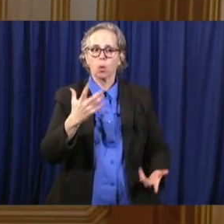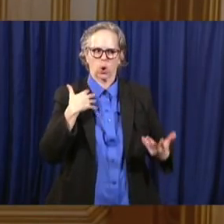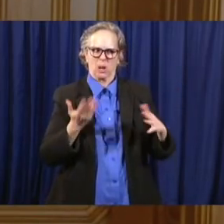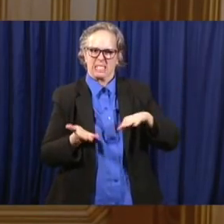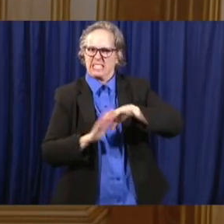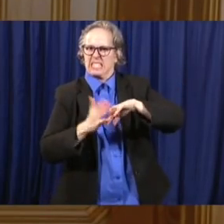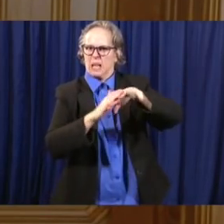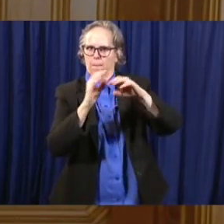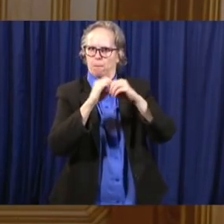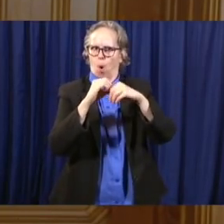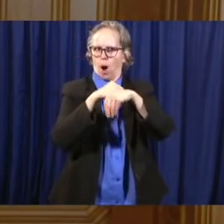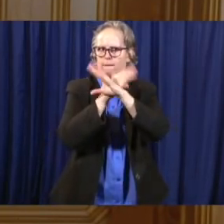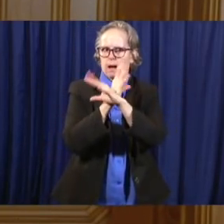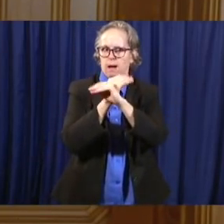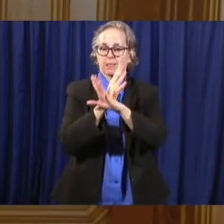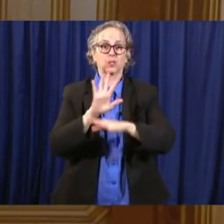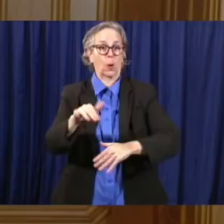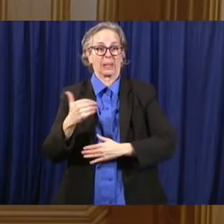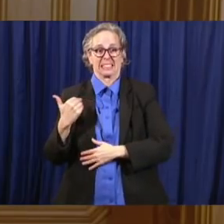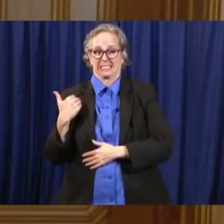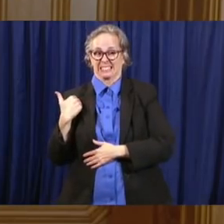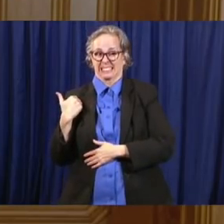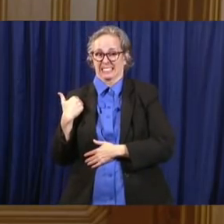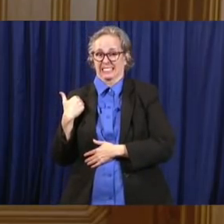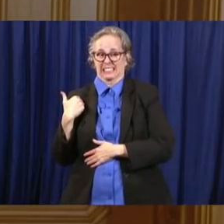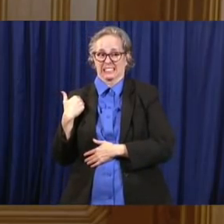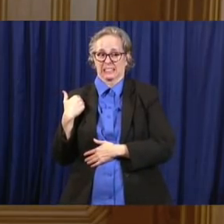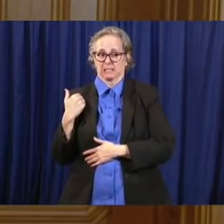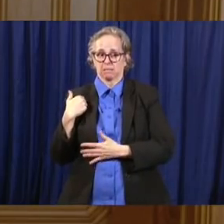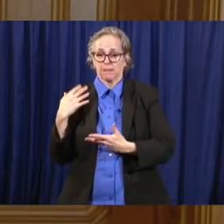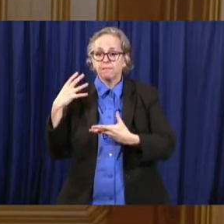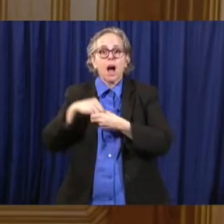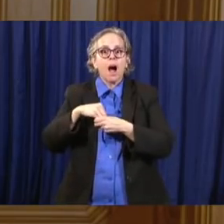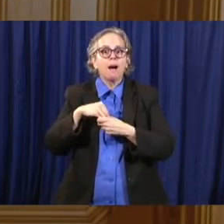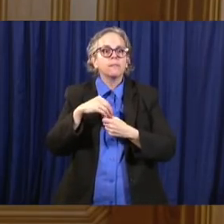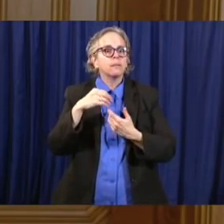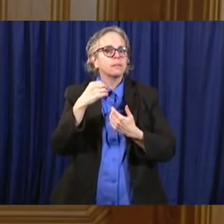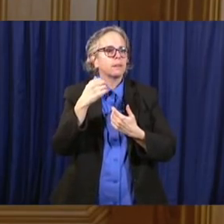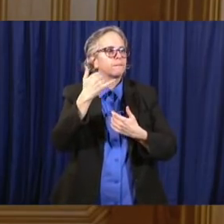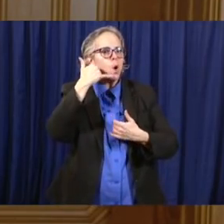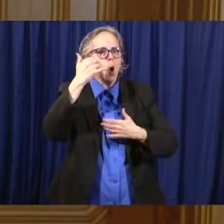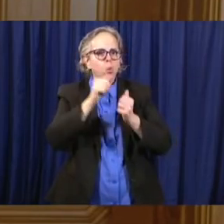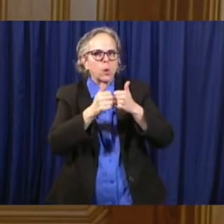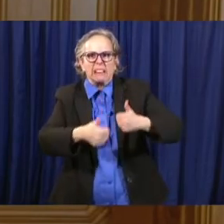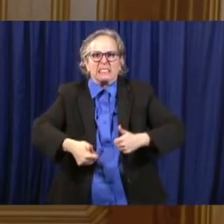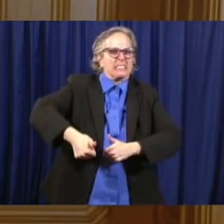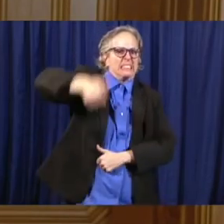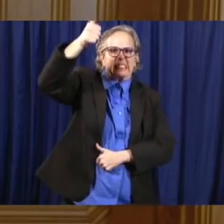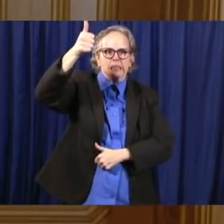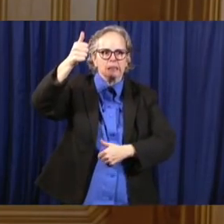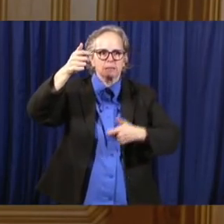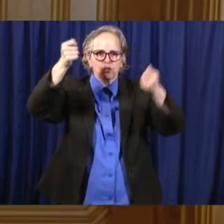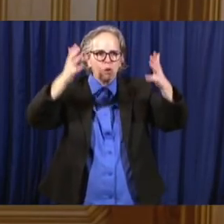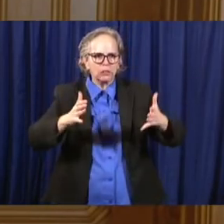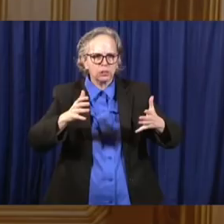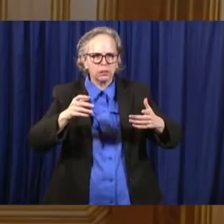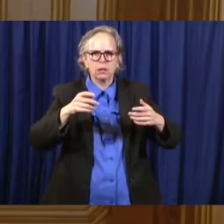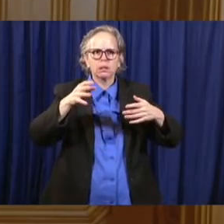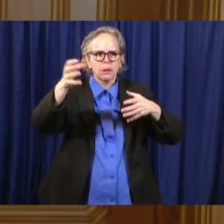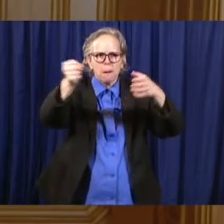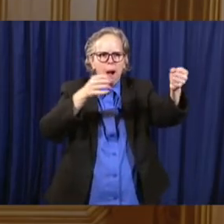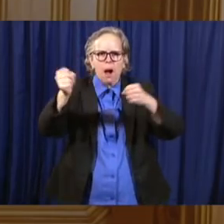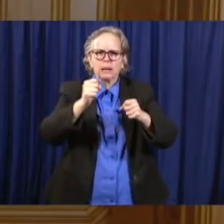and we had with Director Corcoran, and she brought together a lot of